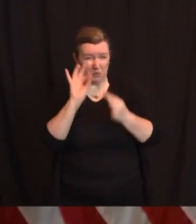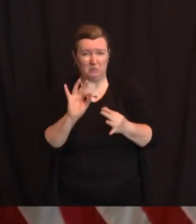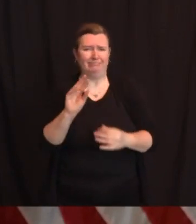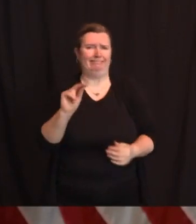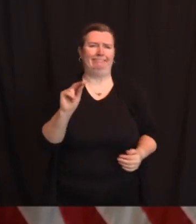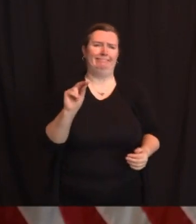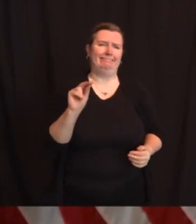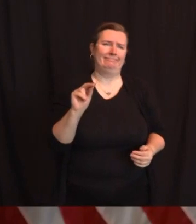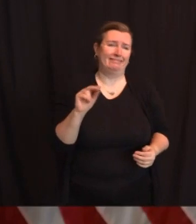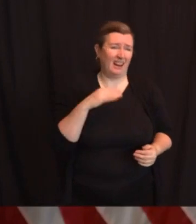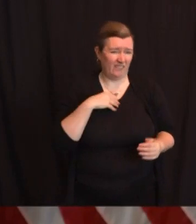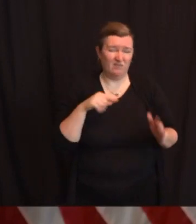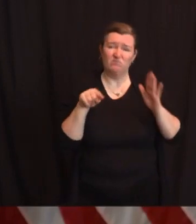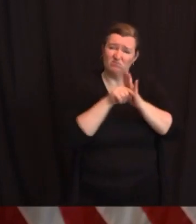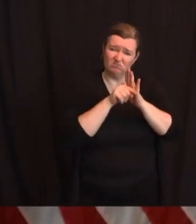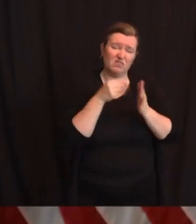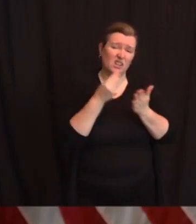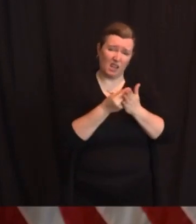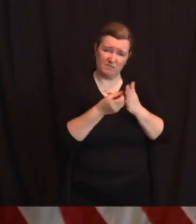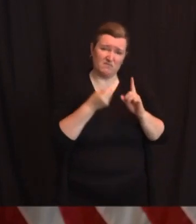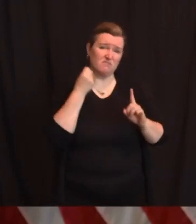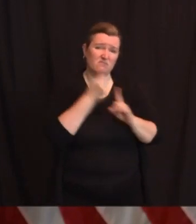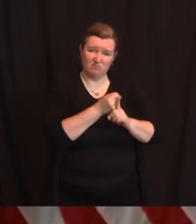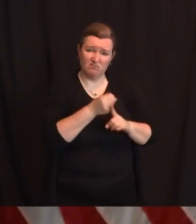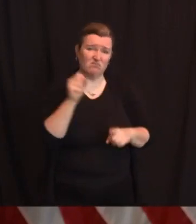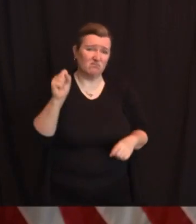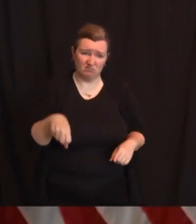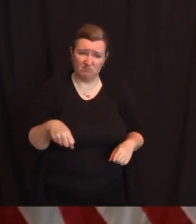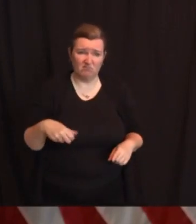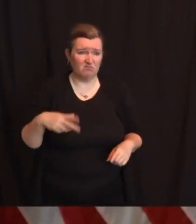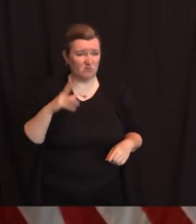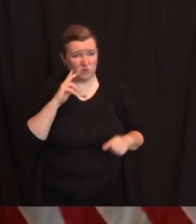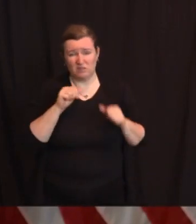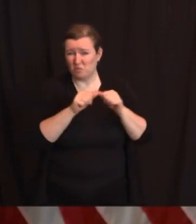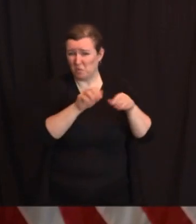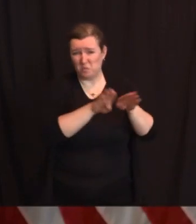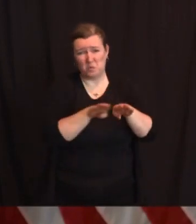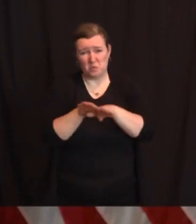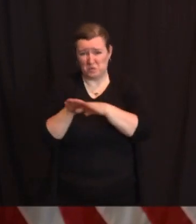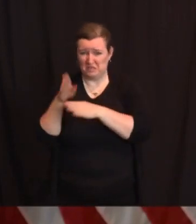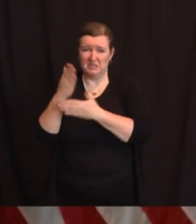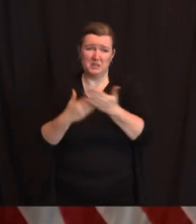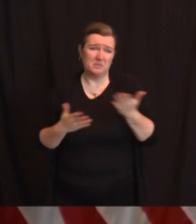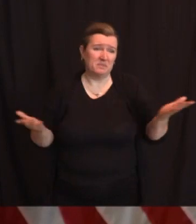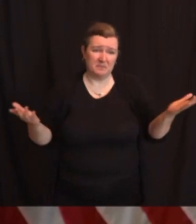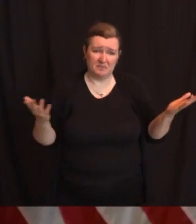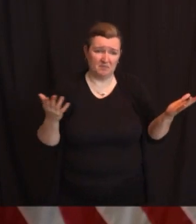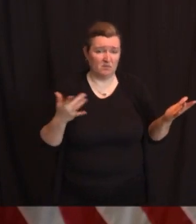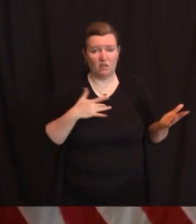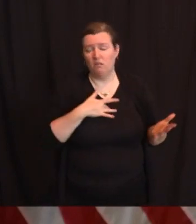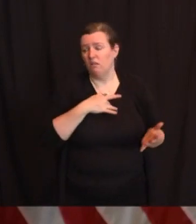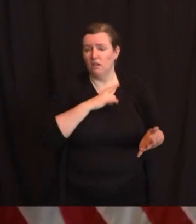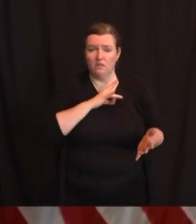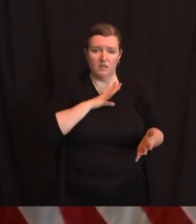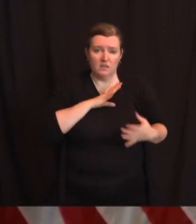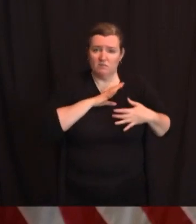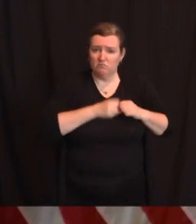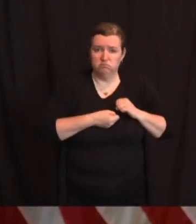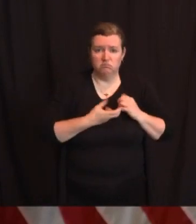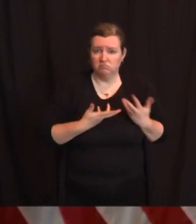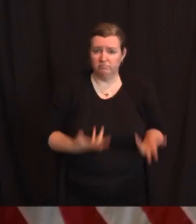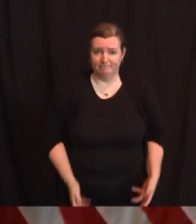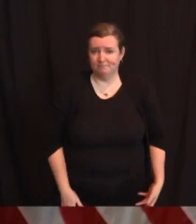stuff still won't be closed. And my heart is broken over it, but again, that's not unique to the shore. That's